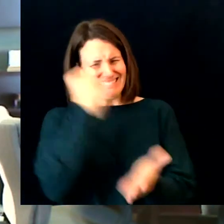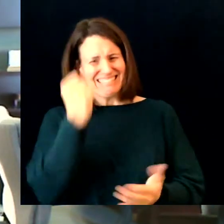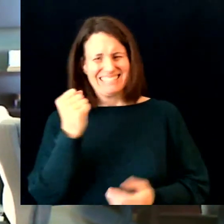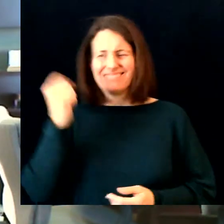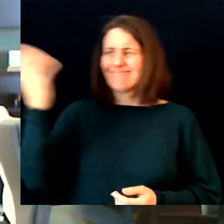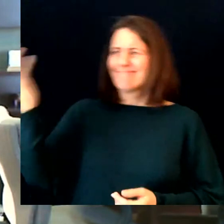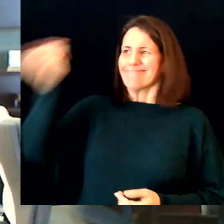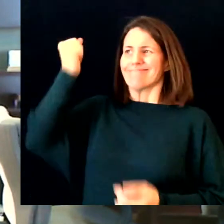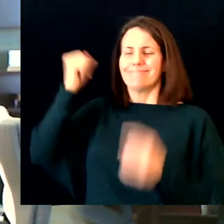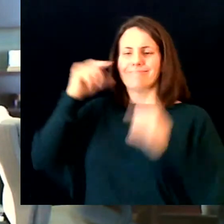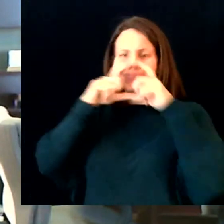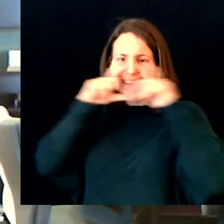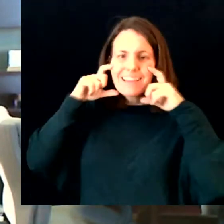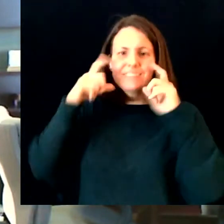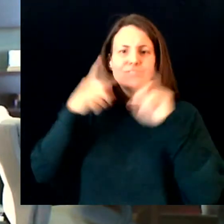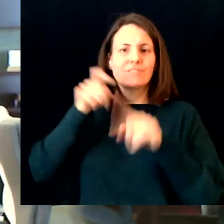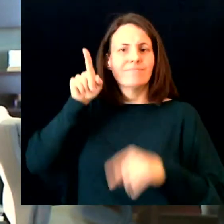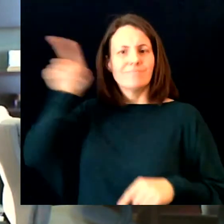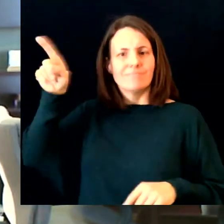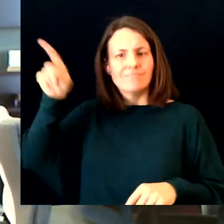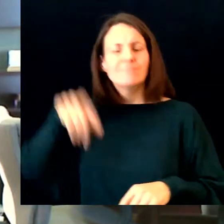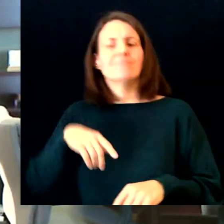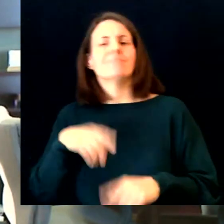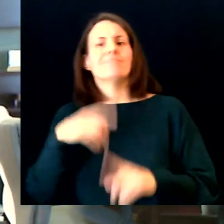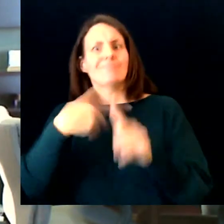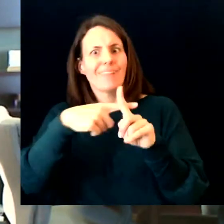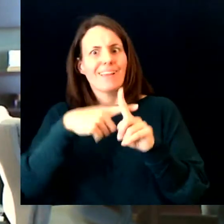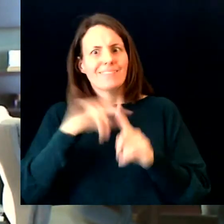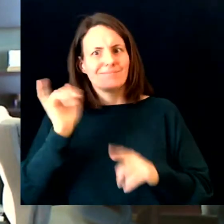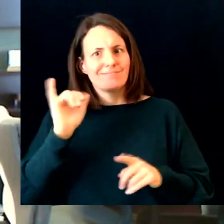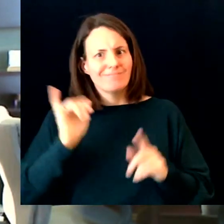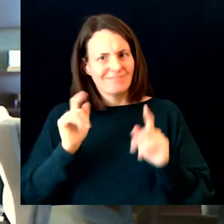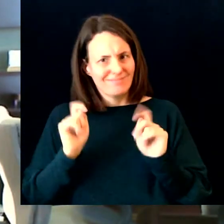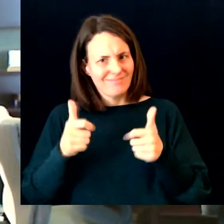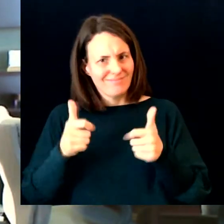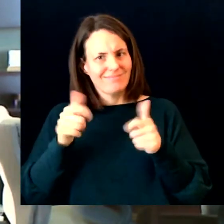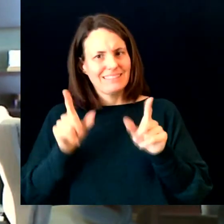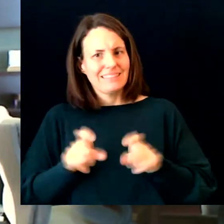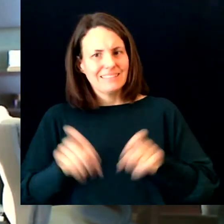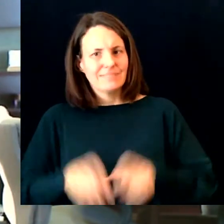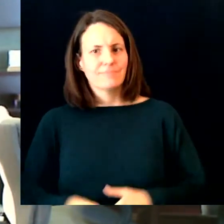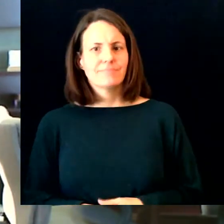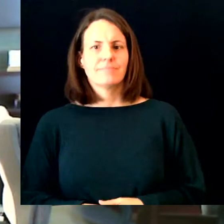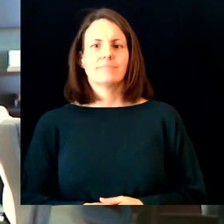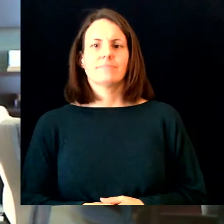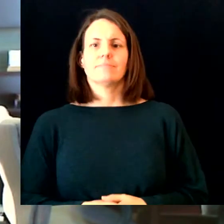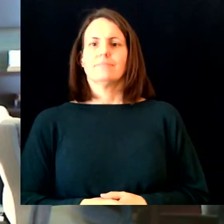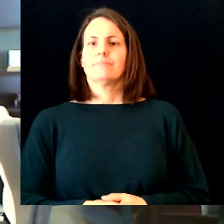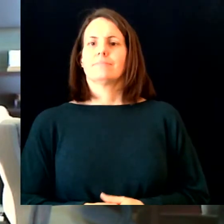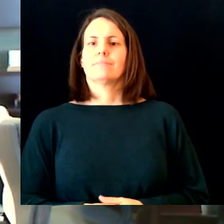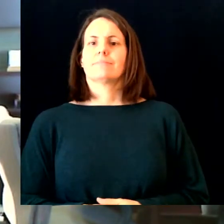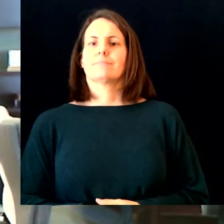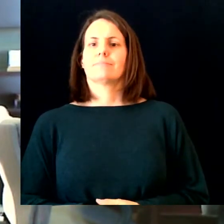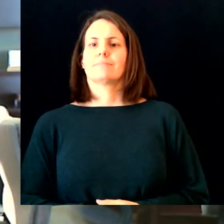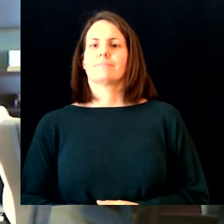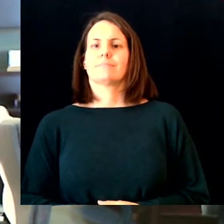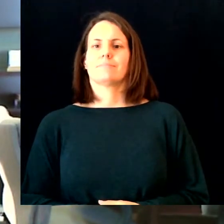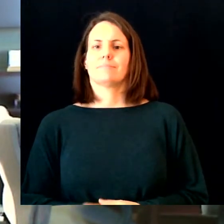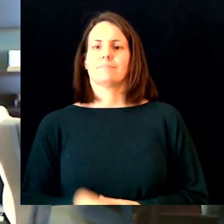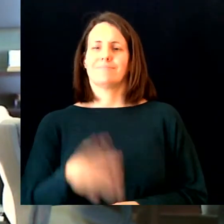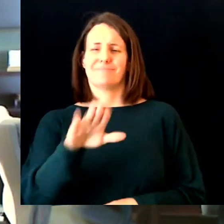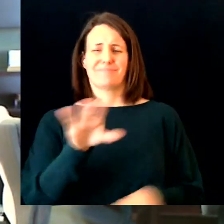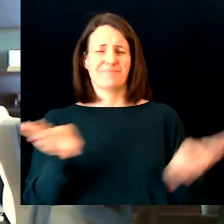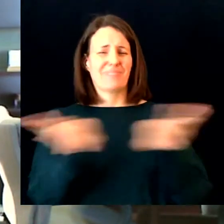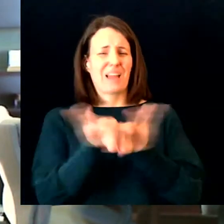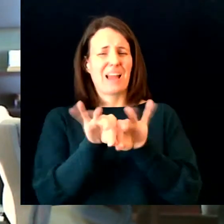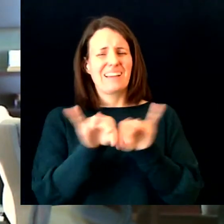that everyone wear the highest quality mask that they can, that is comfortable for them, that fits them well, anytime